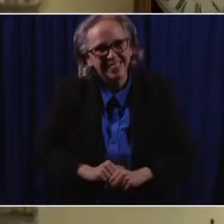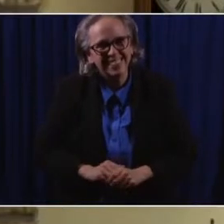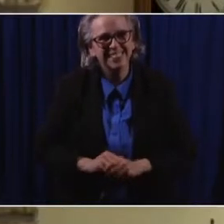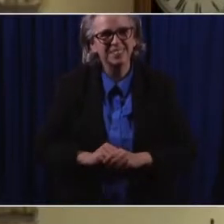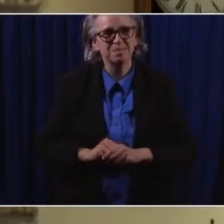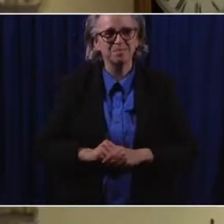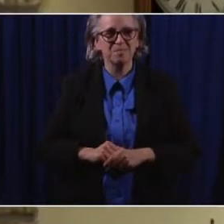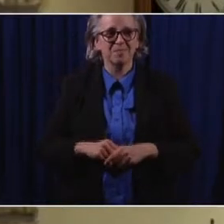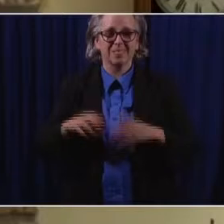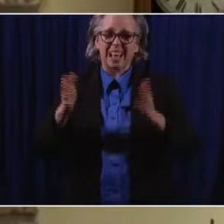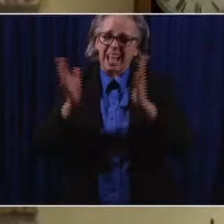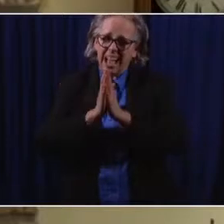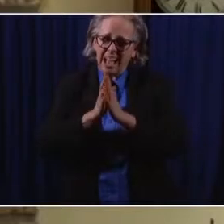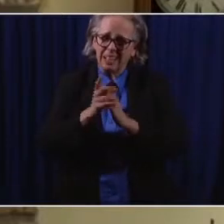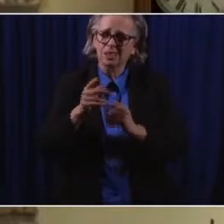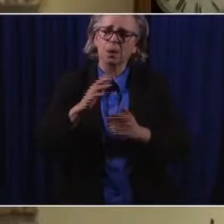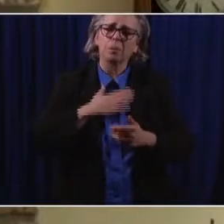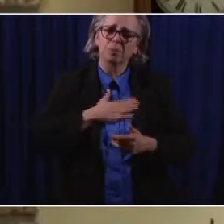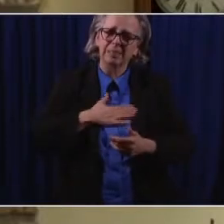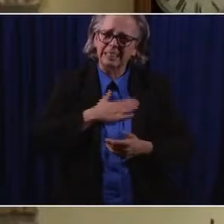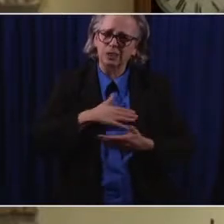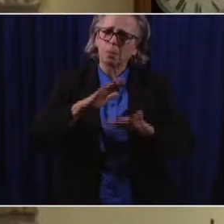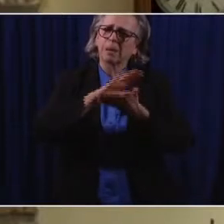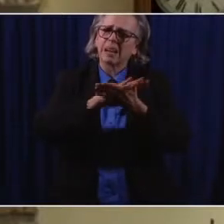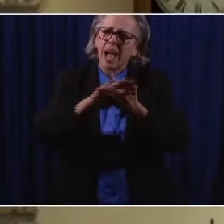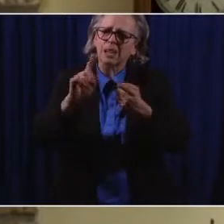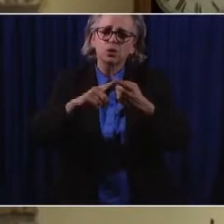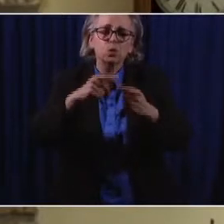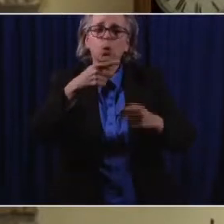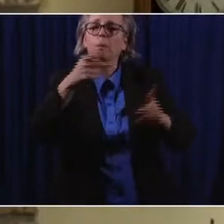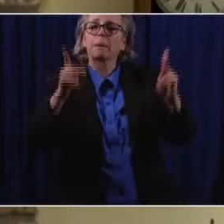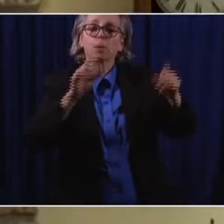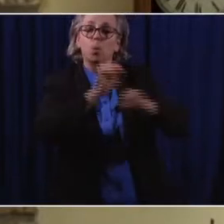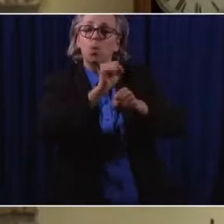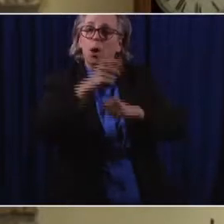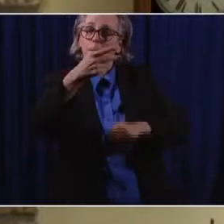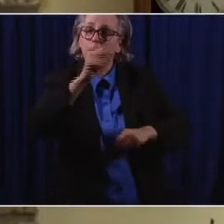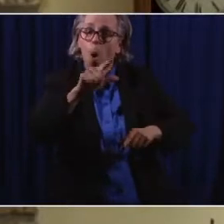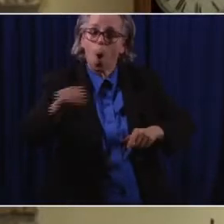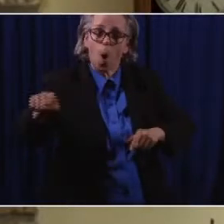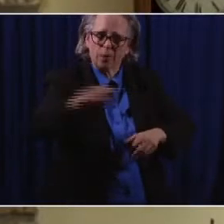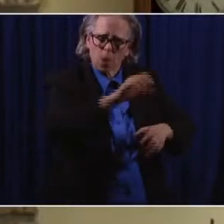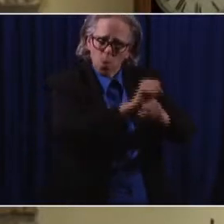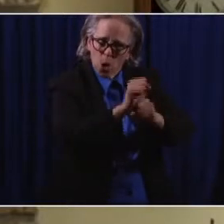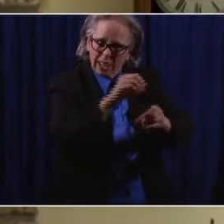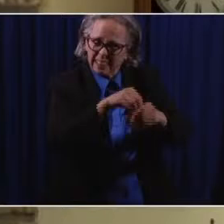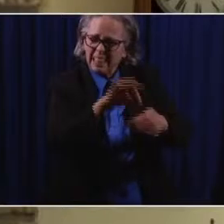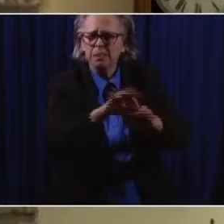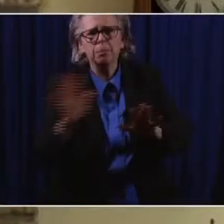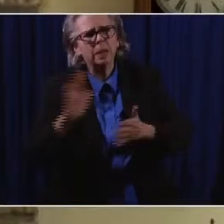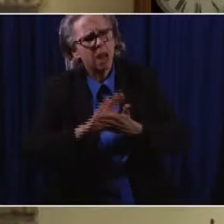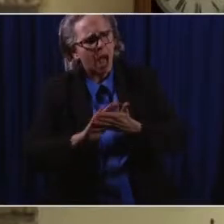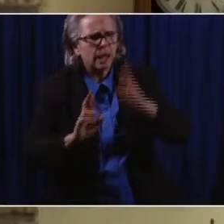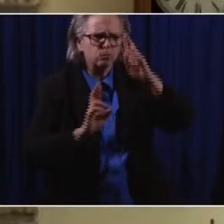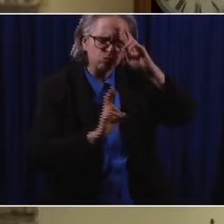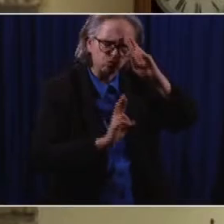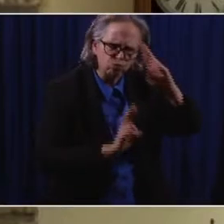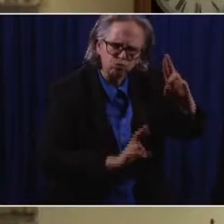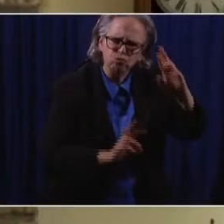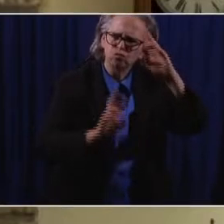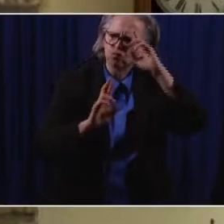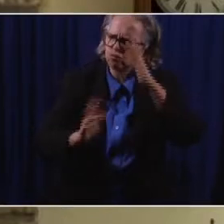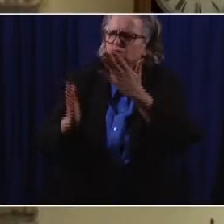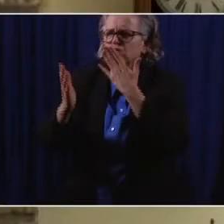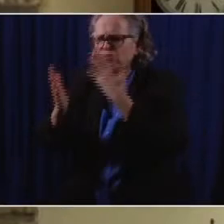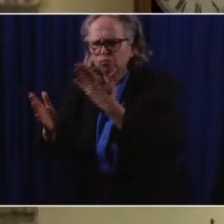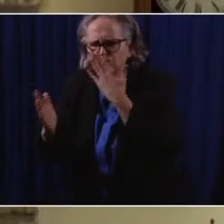who are manning, doing the work at the Board of Elections, as well as the people ultimately who will be doing it on election day by, wearing a mask